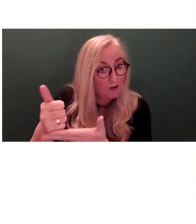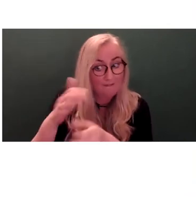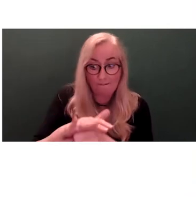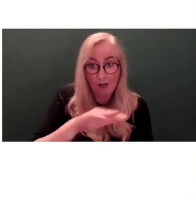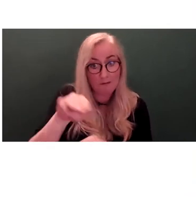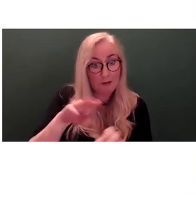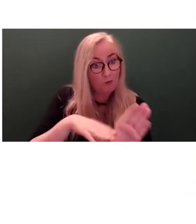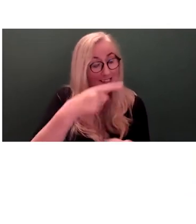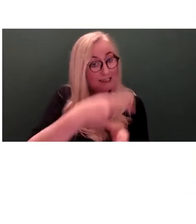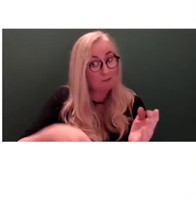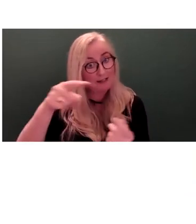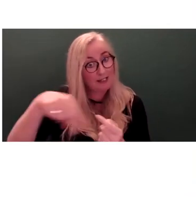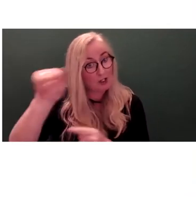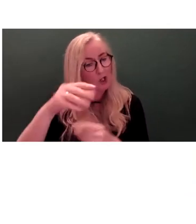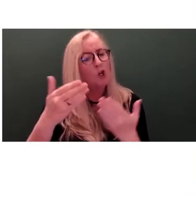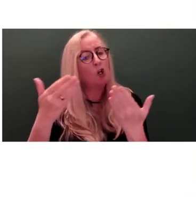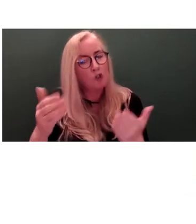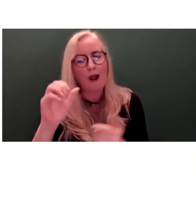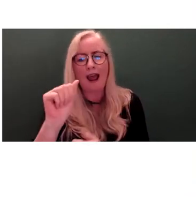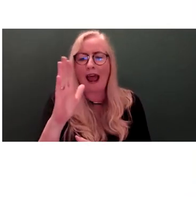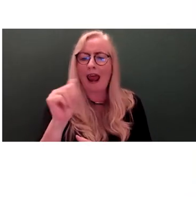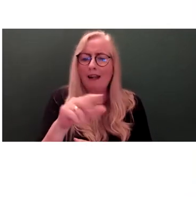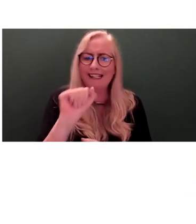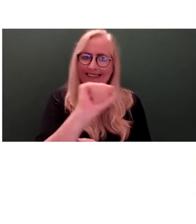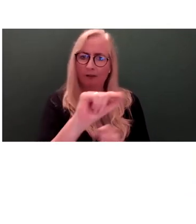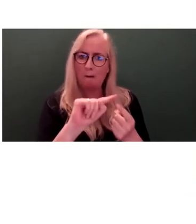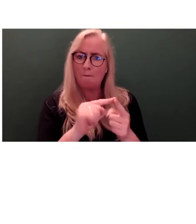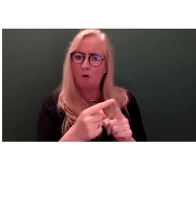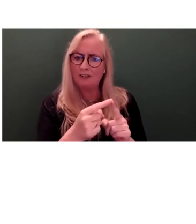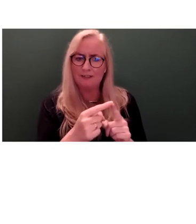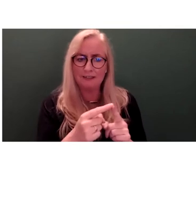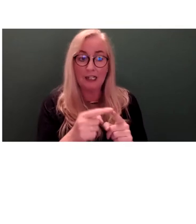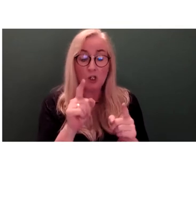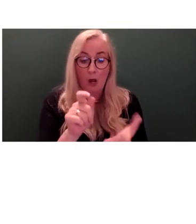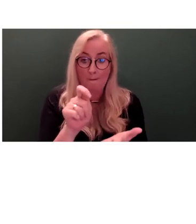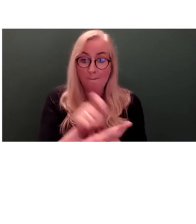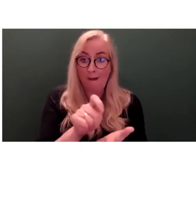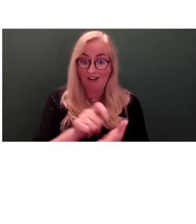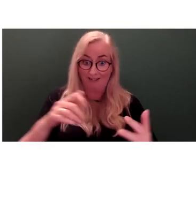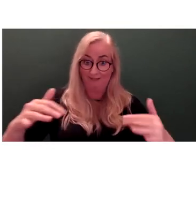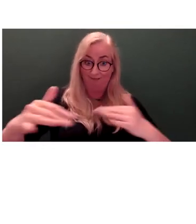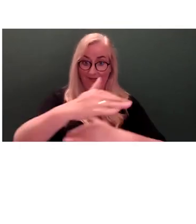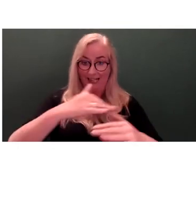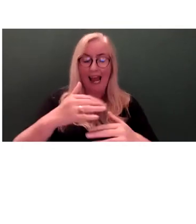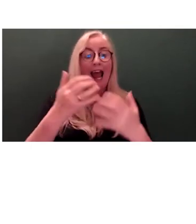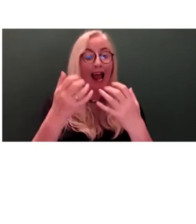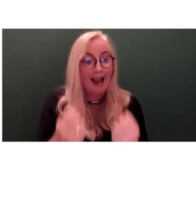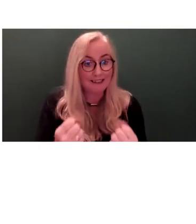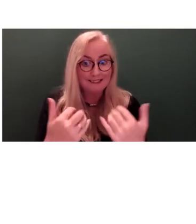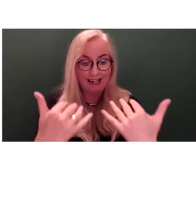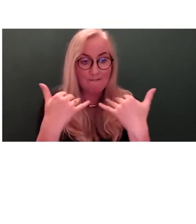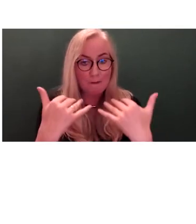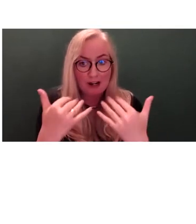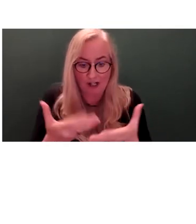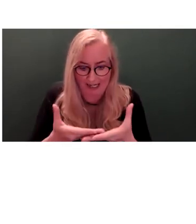with disabilities. And so to Alan's point earlier on, you know, the market does have information